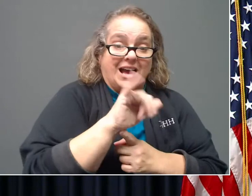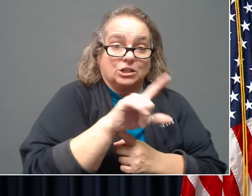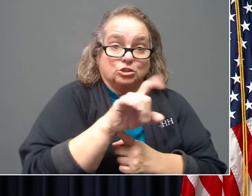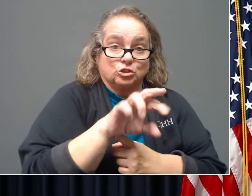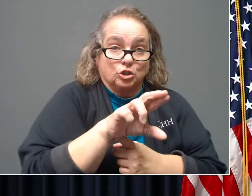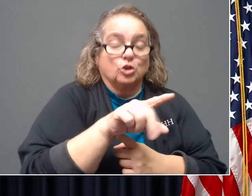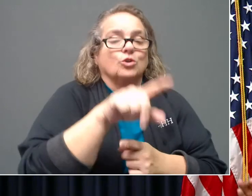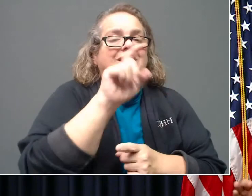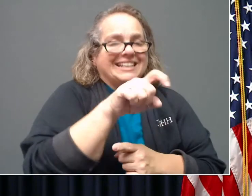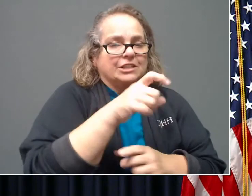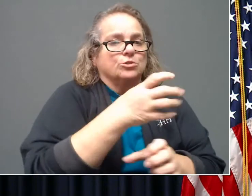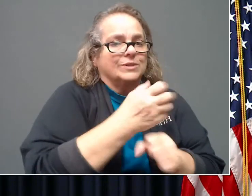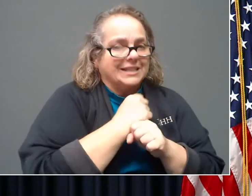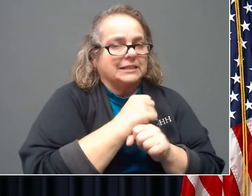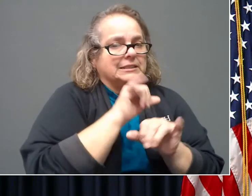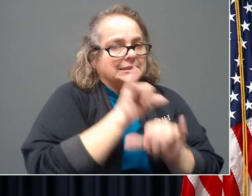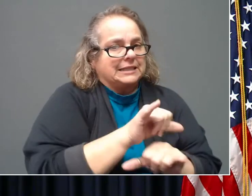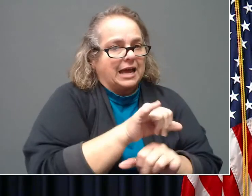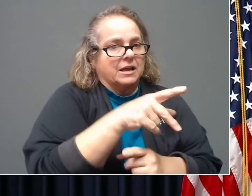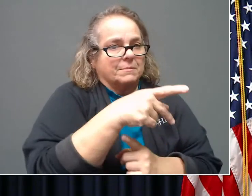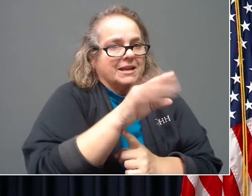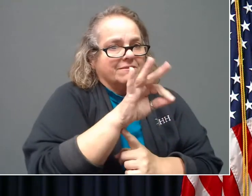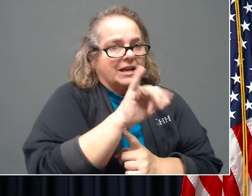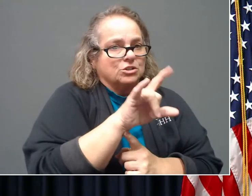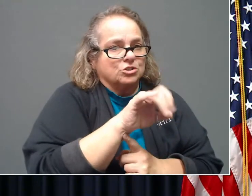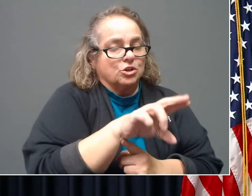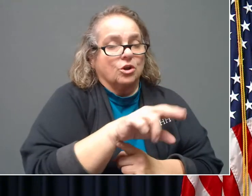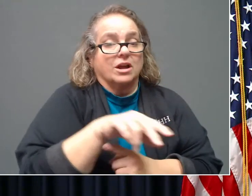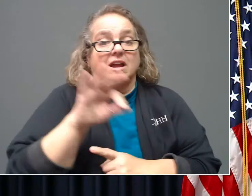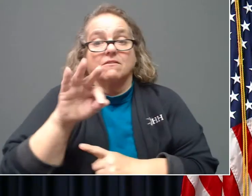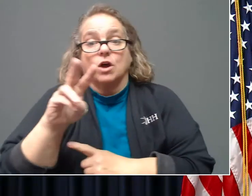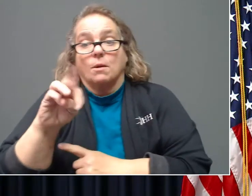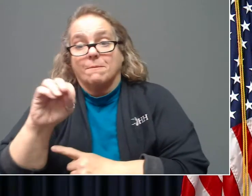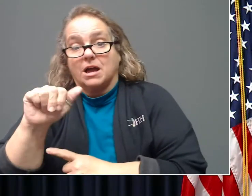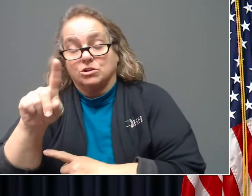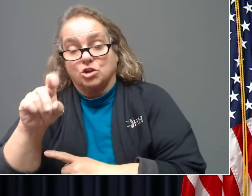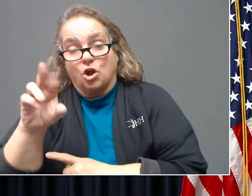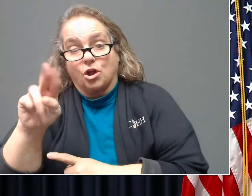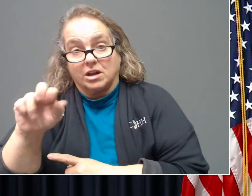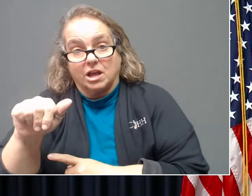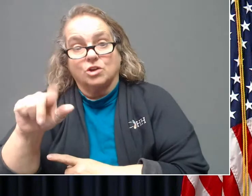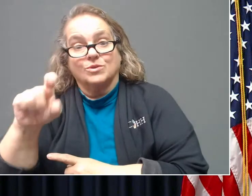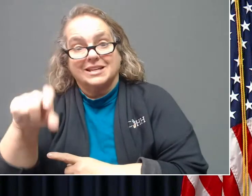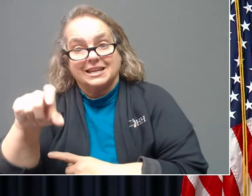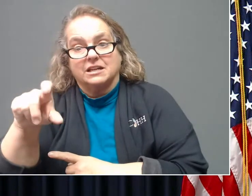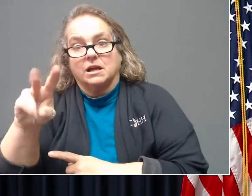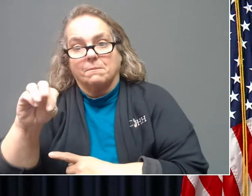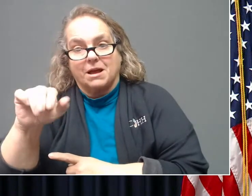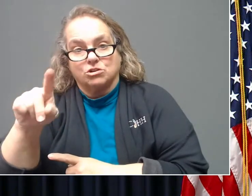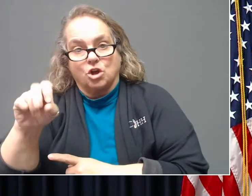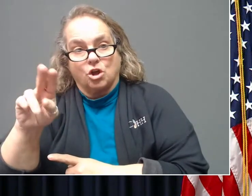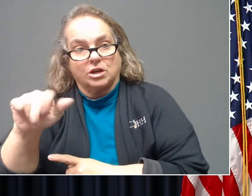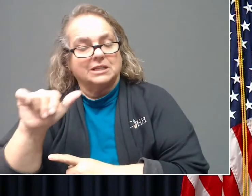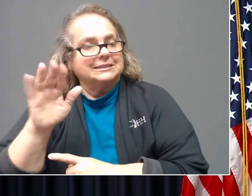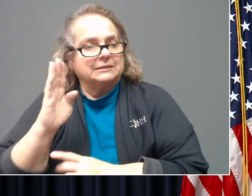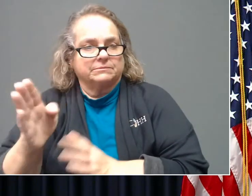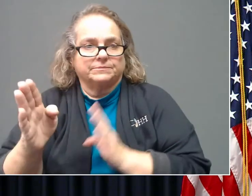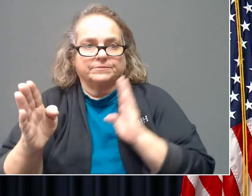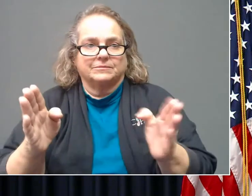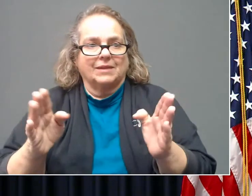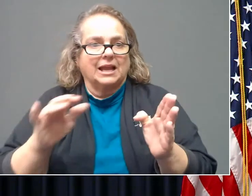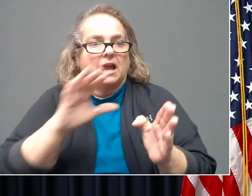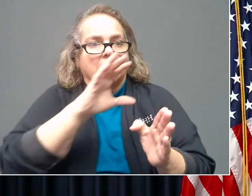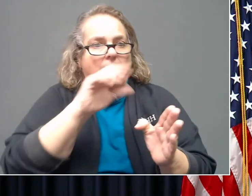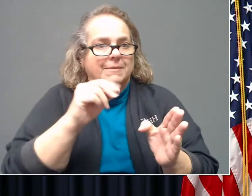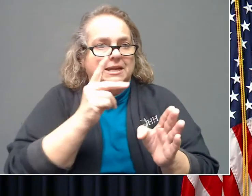need Moderna. And then let's go over to Dr. Stack for whether or not we have exact percentages of who have declined.